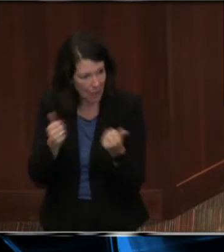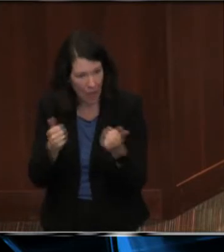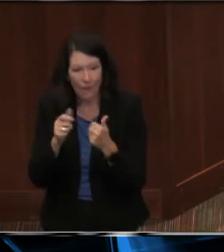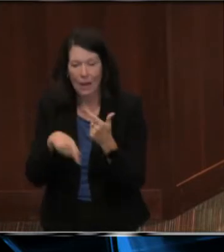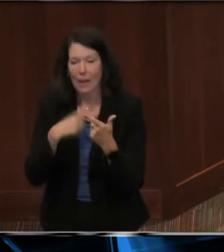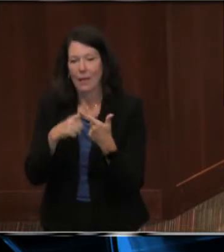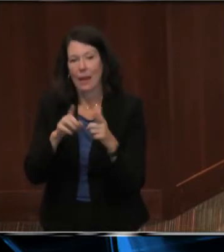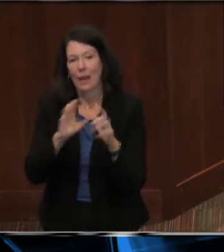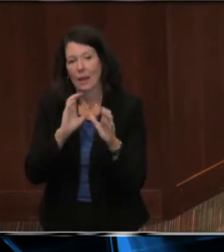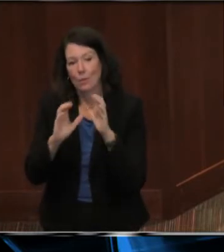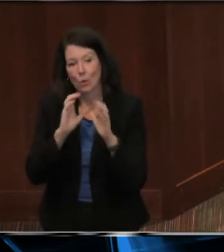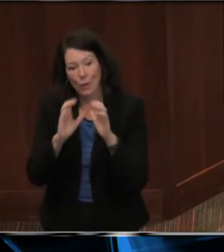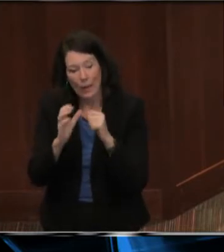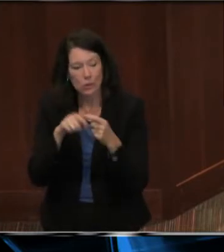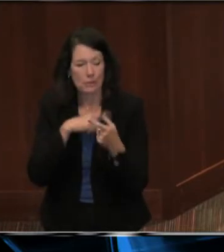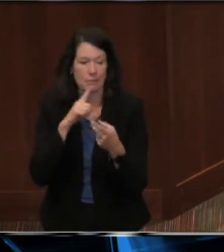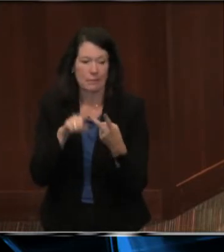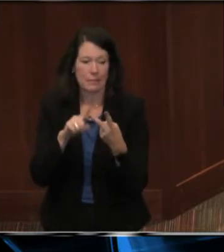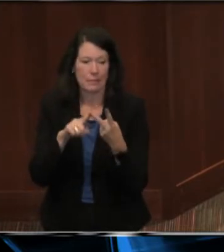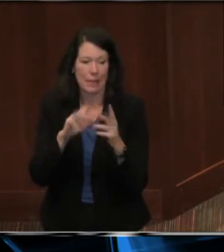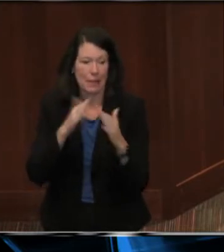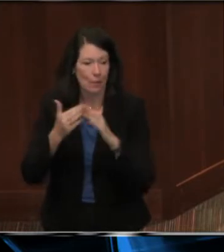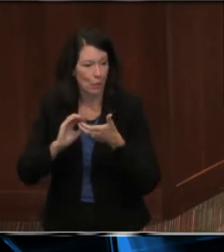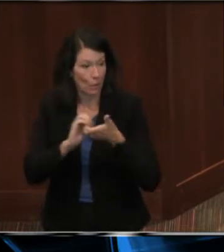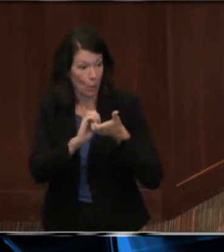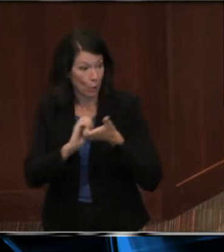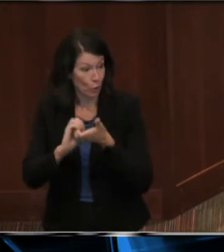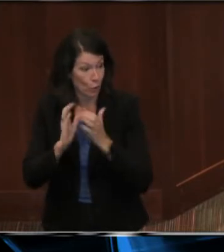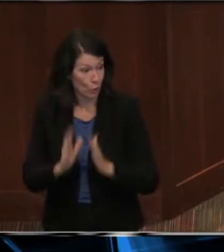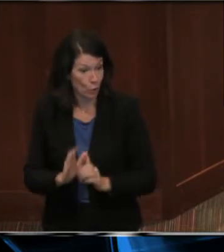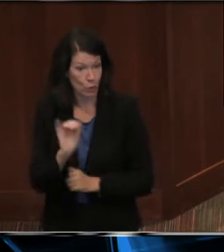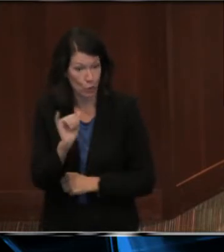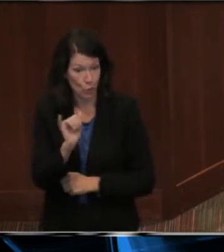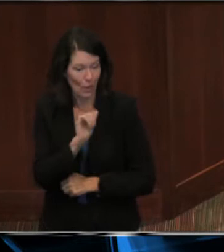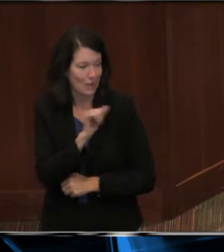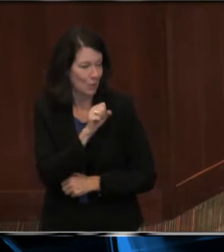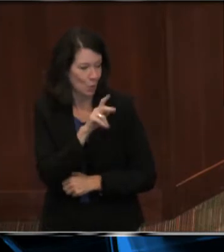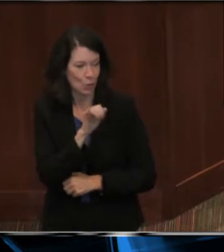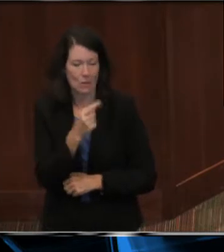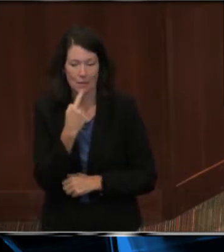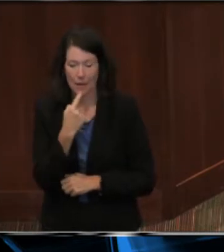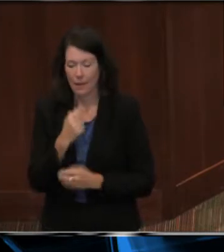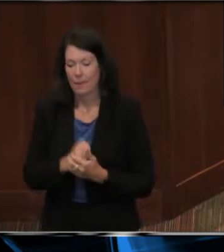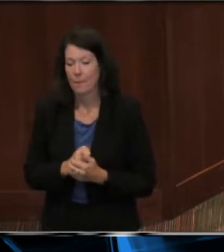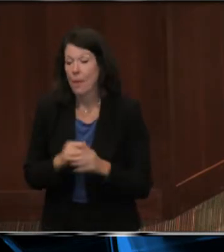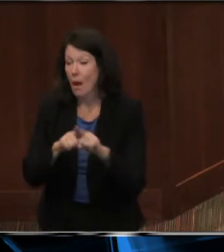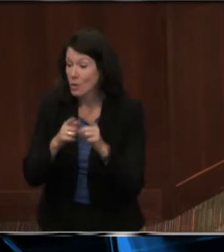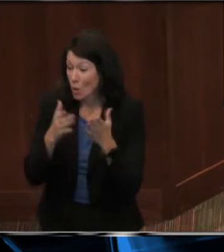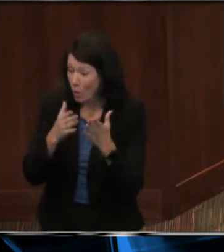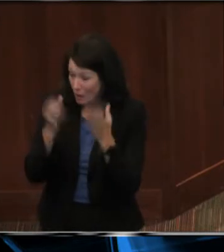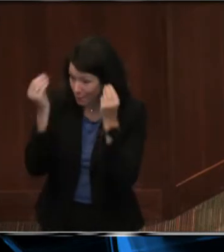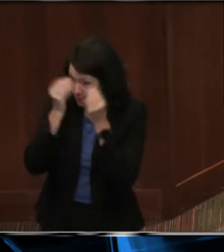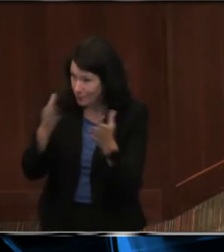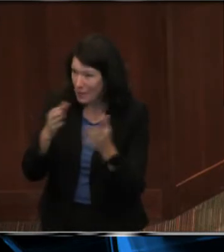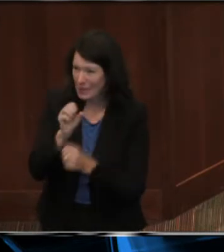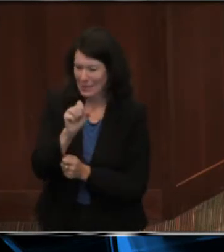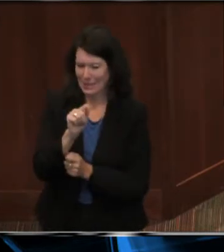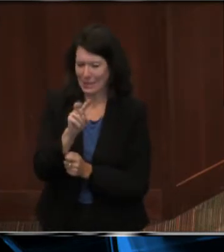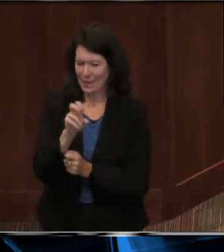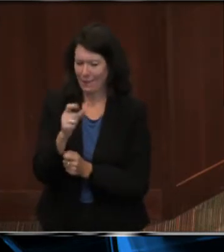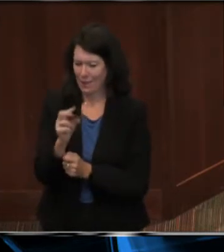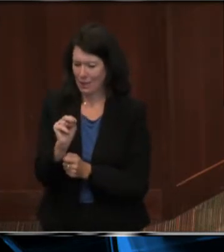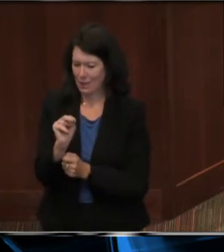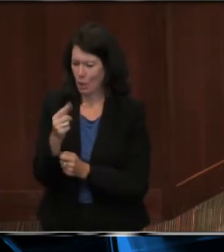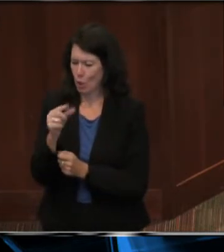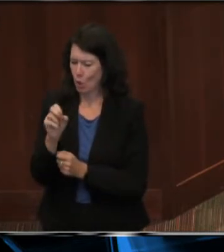then our communications and community partners, as Susan mentioned. I also want to just recognize that Stephen Goodwin is here. He